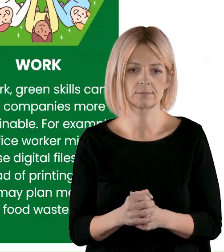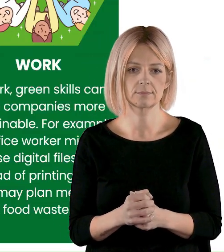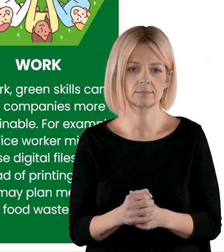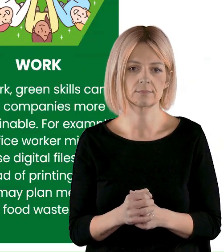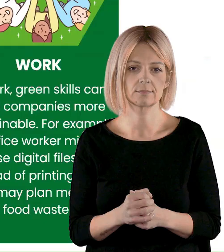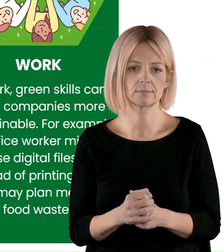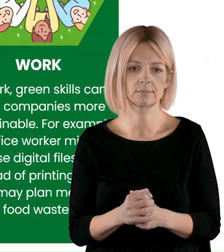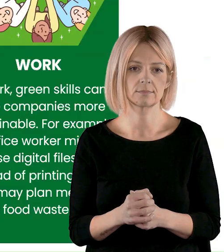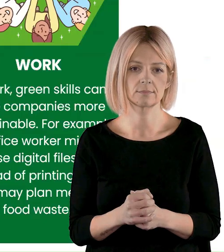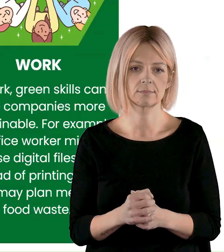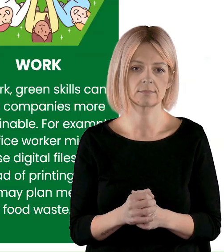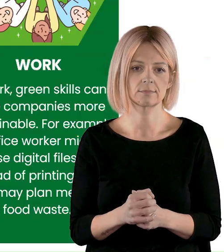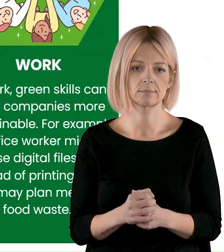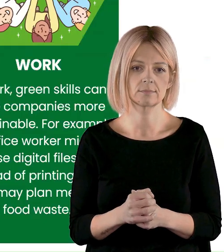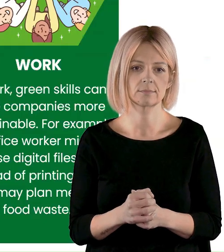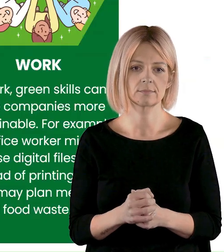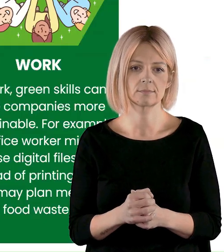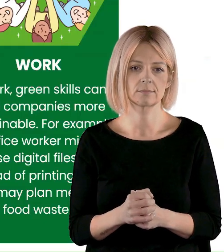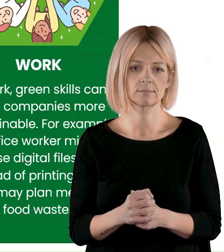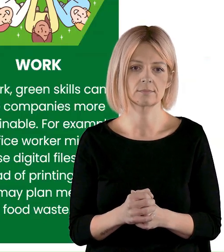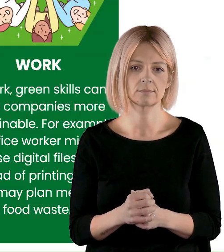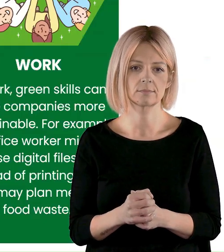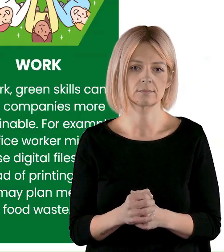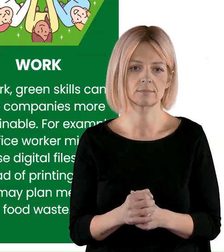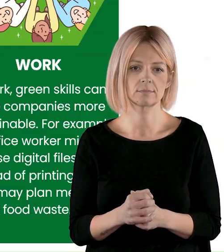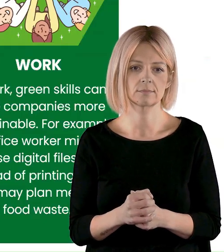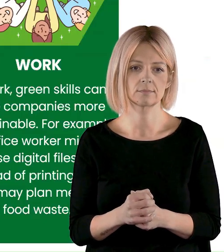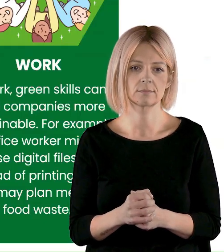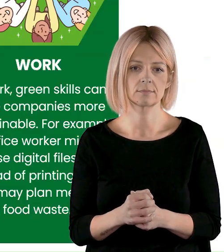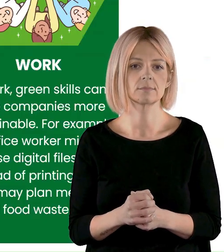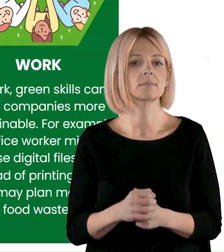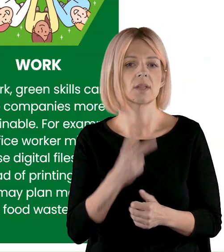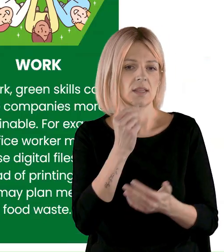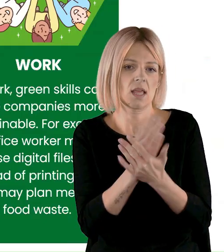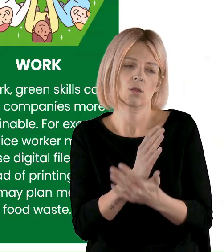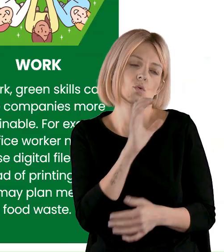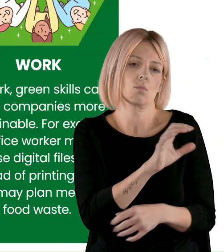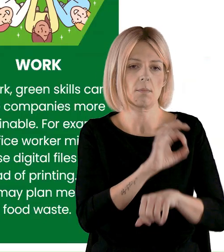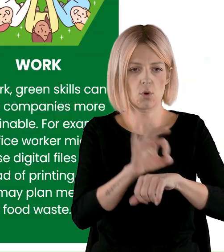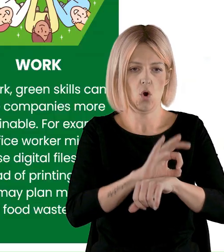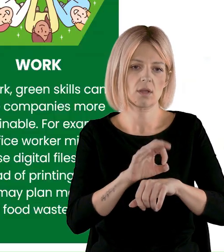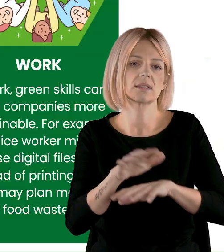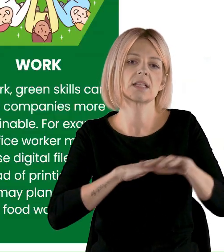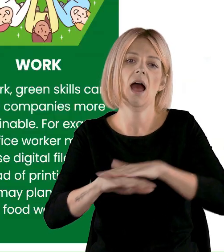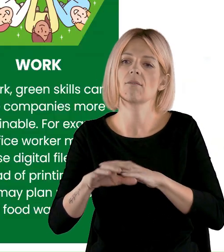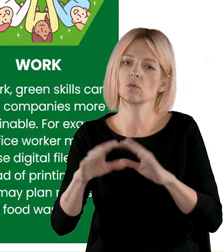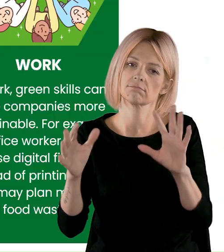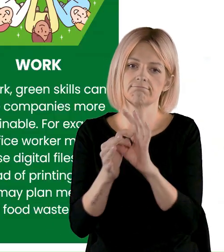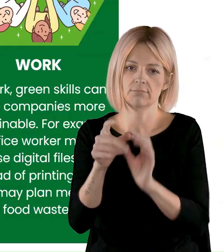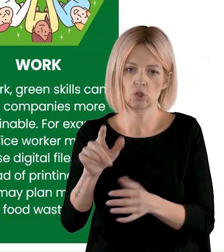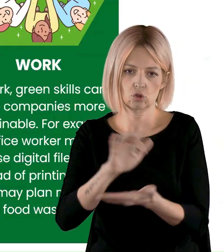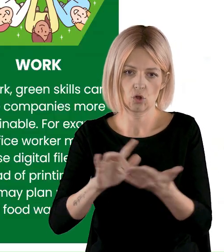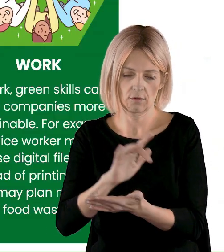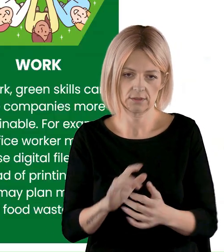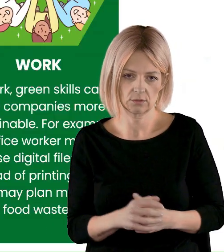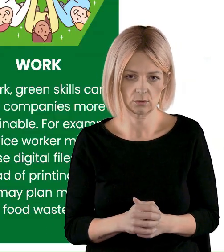not only about environmental projects and environmental jobs that directly affect the environment,